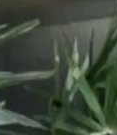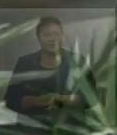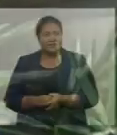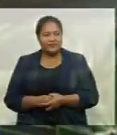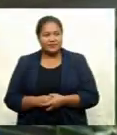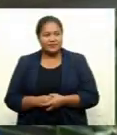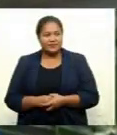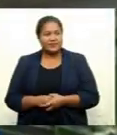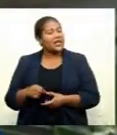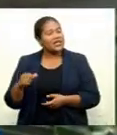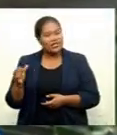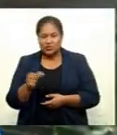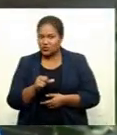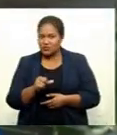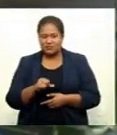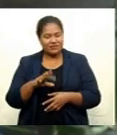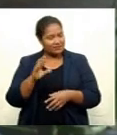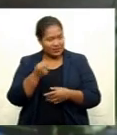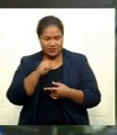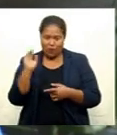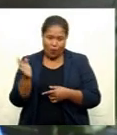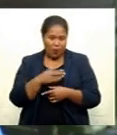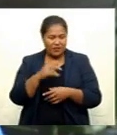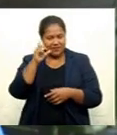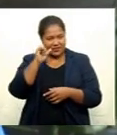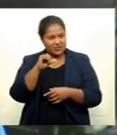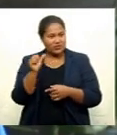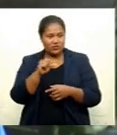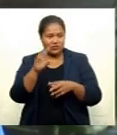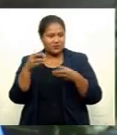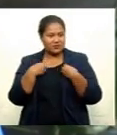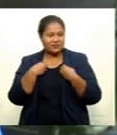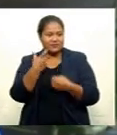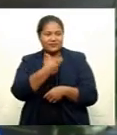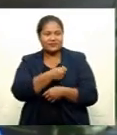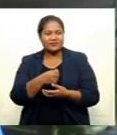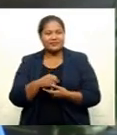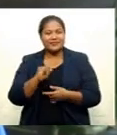It should be compulsory in Fiji, and it is safe,